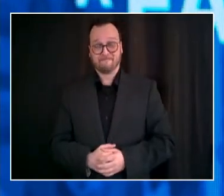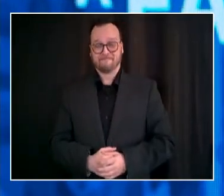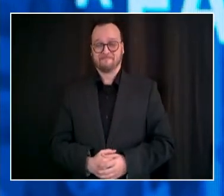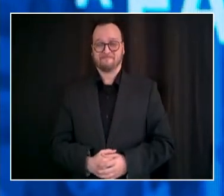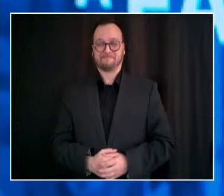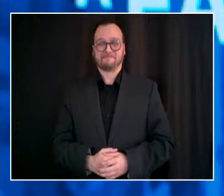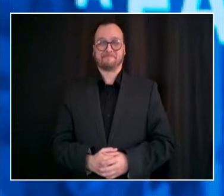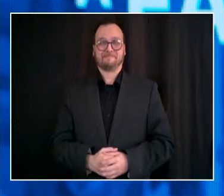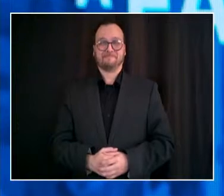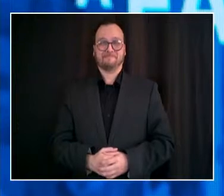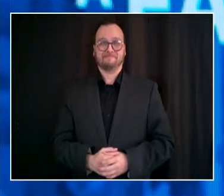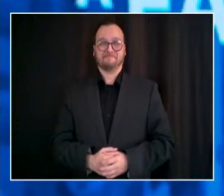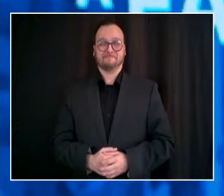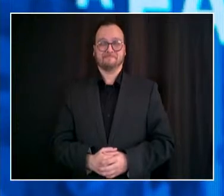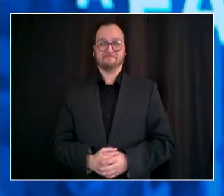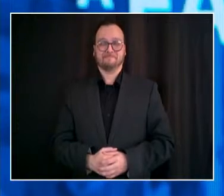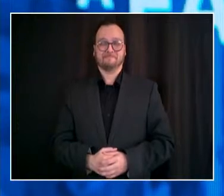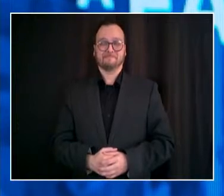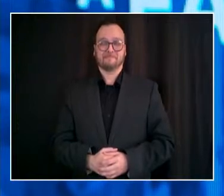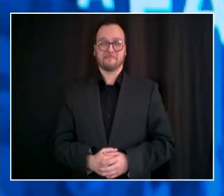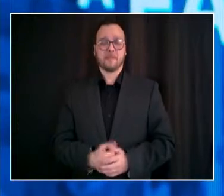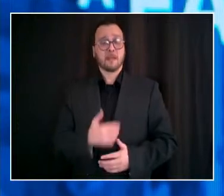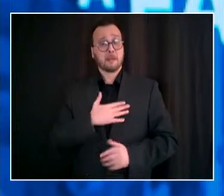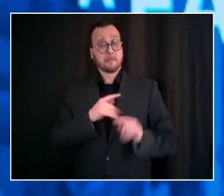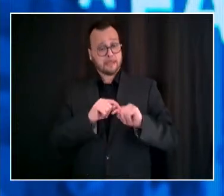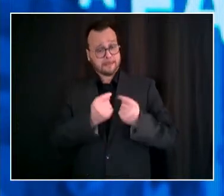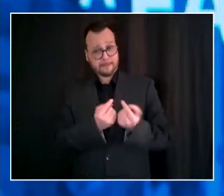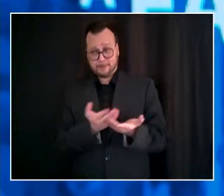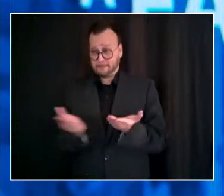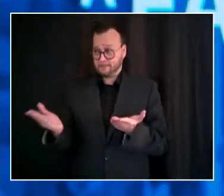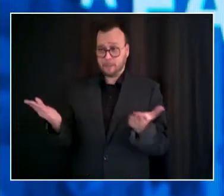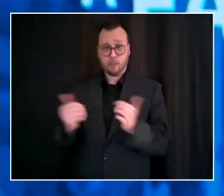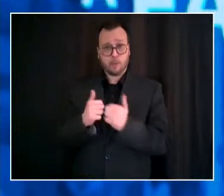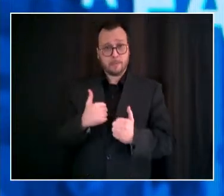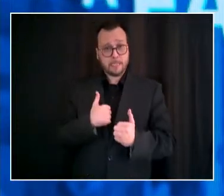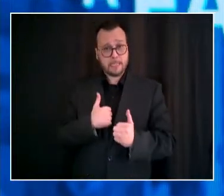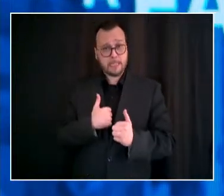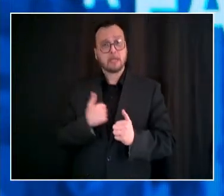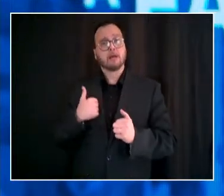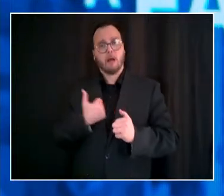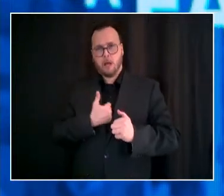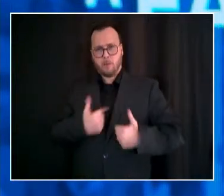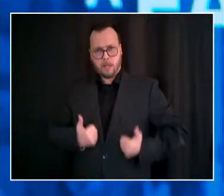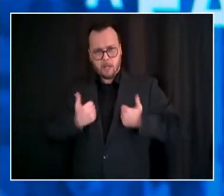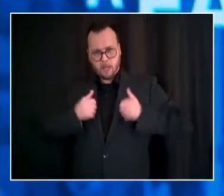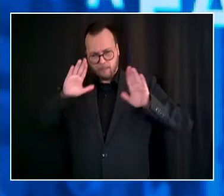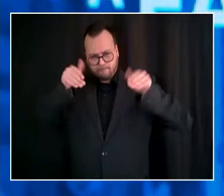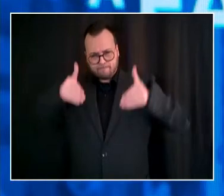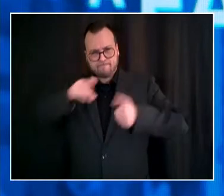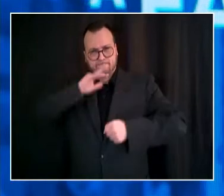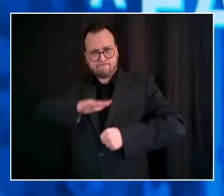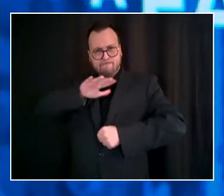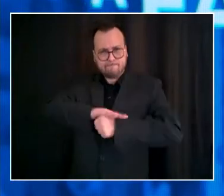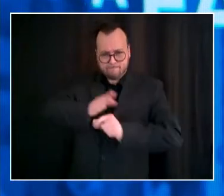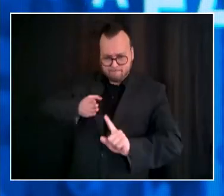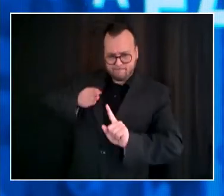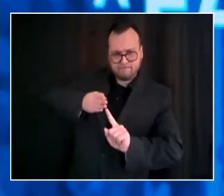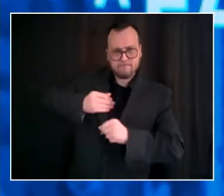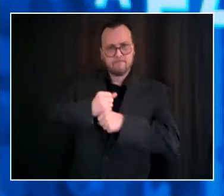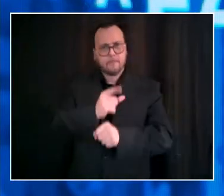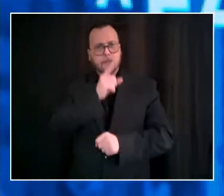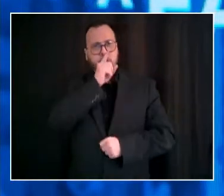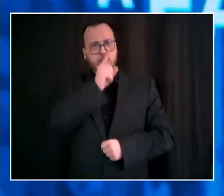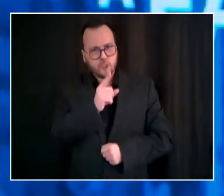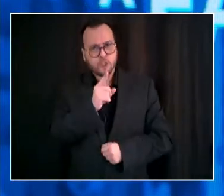My team that's here with me, we've dedicated our lives to ensuring that